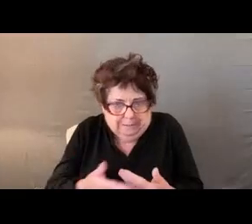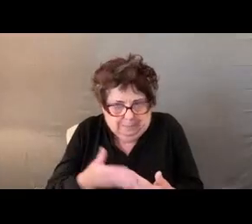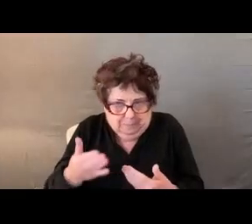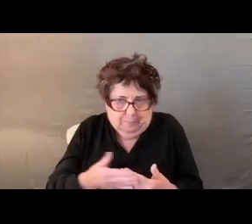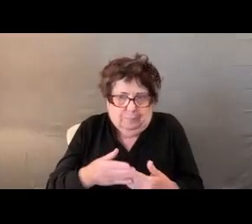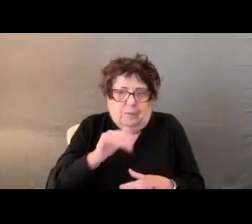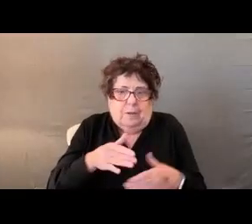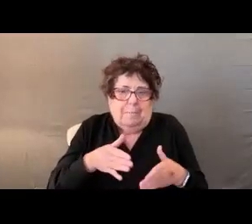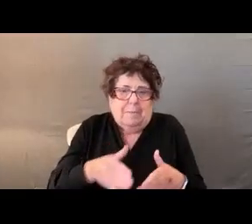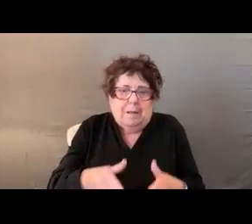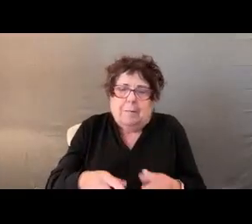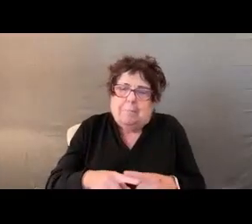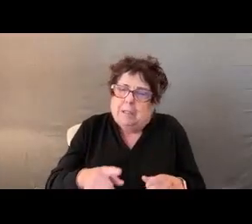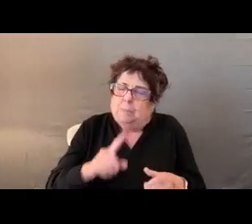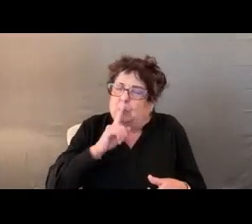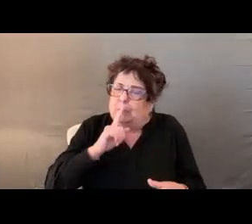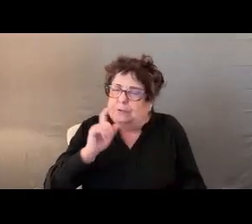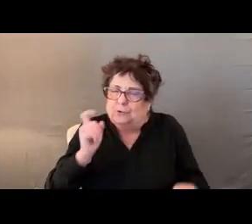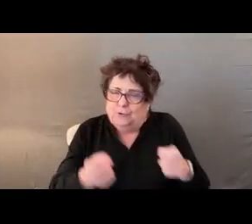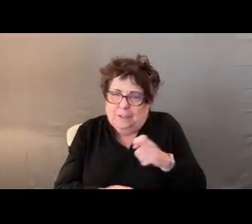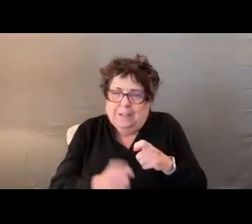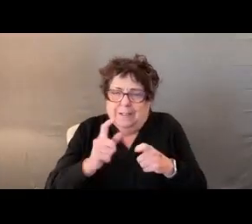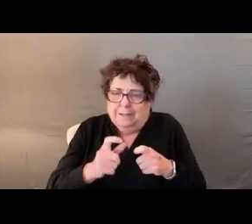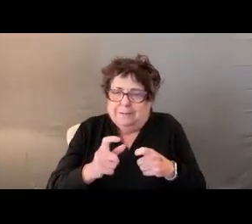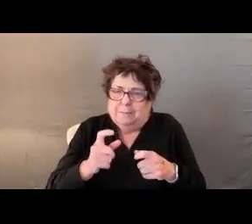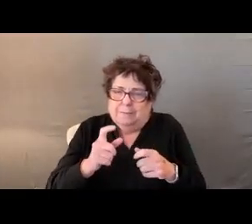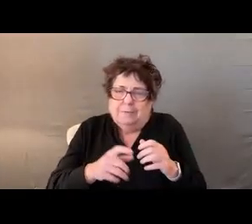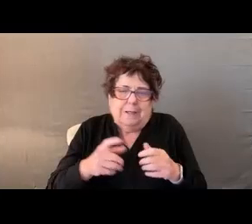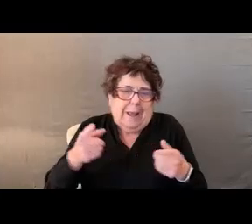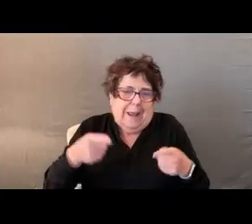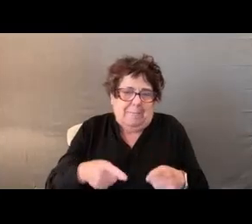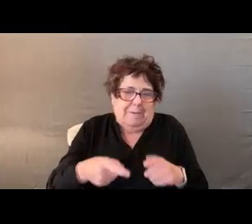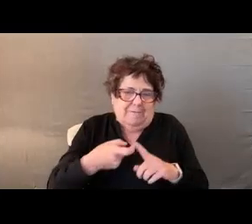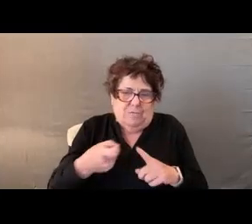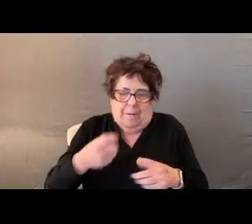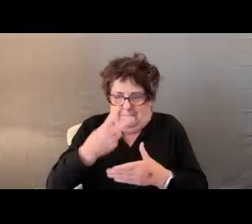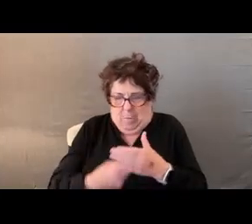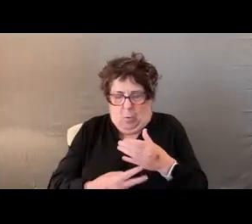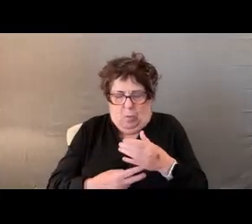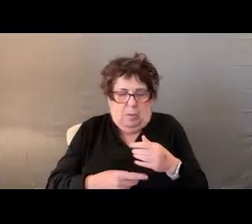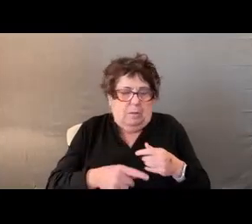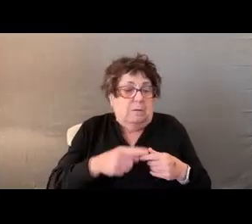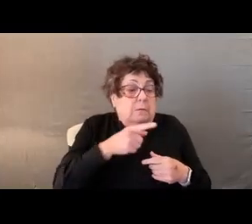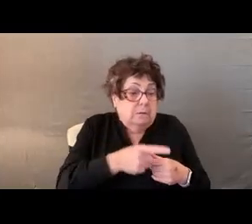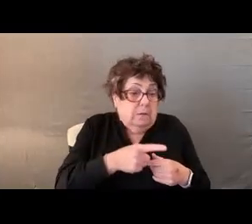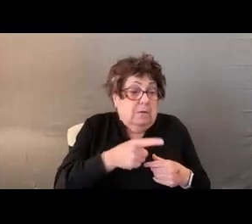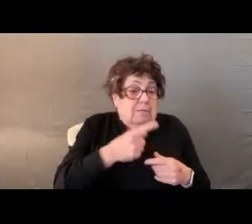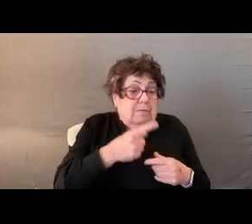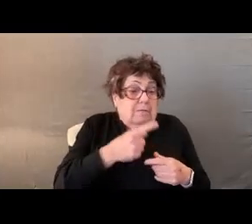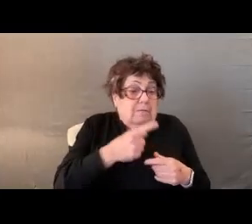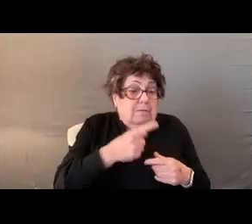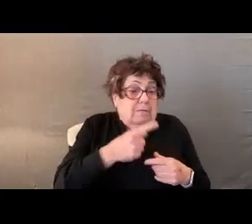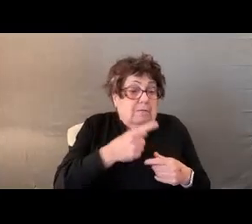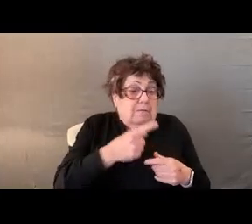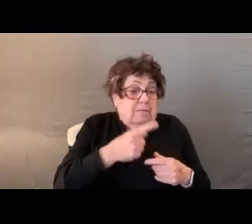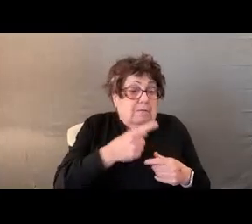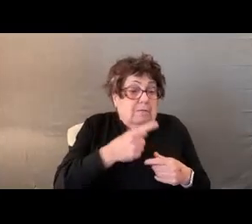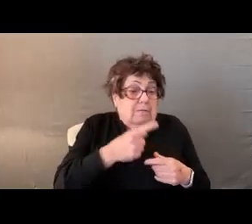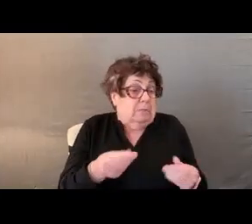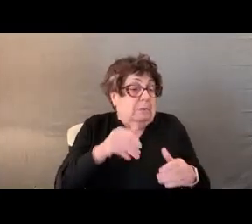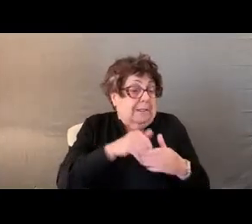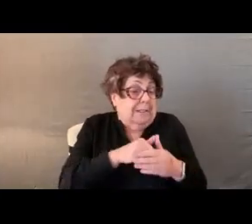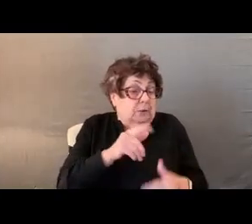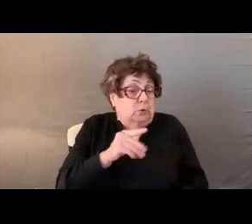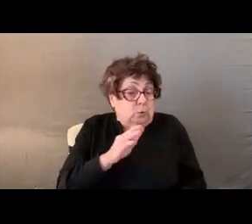ends. We are happy to help to provide education on the ground for the folks that are in the trenches and actually doing the work, and